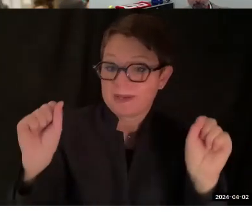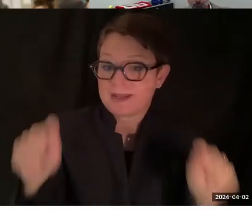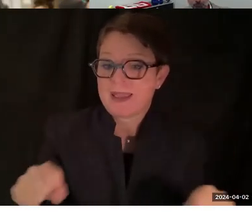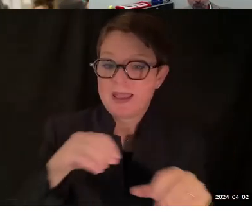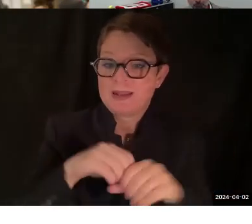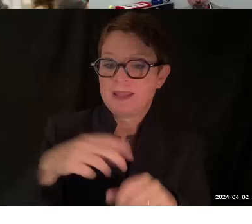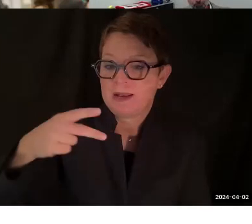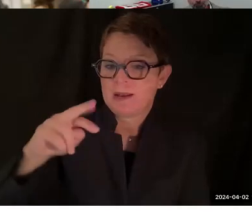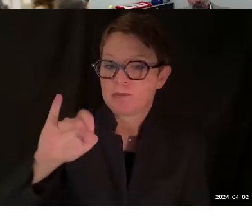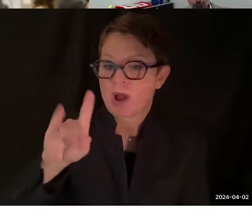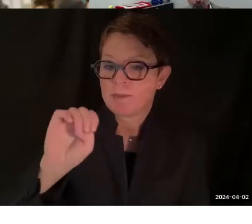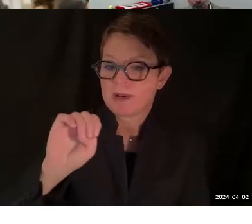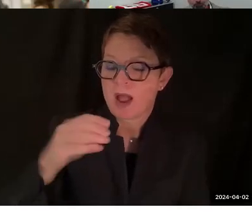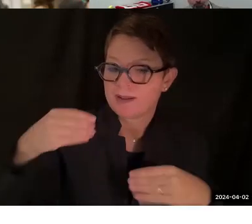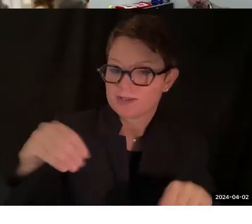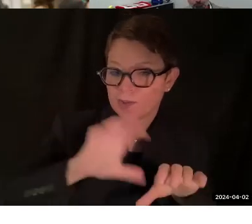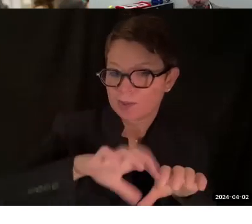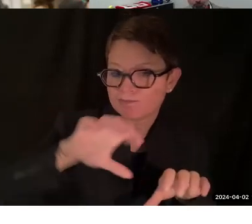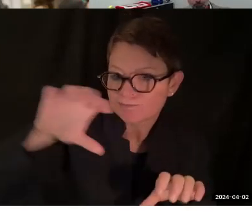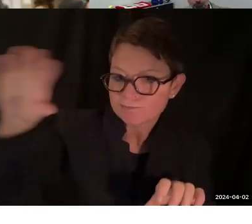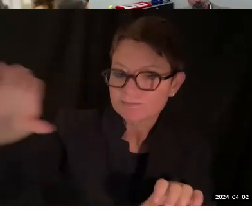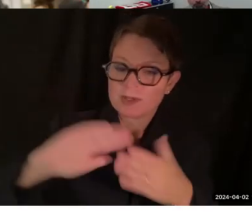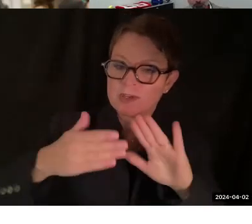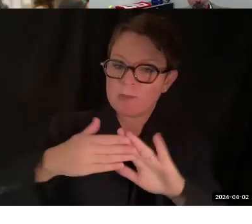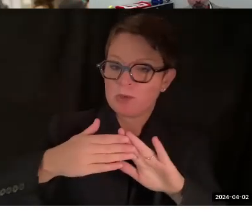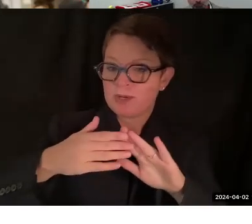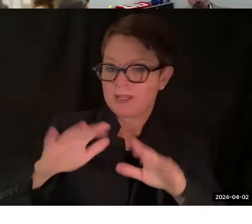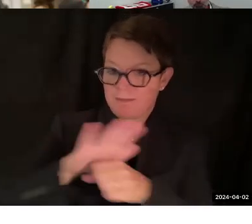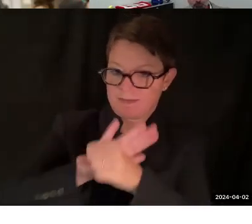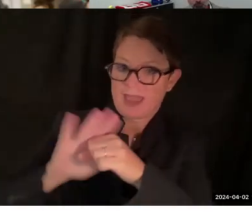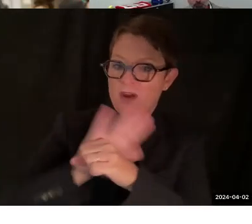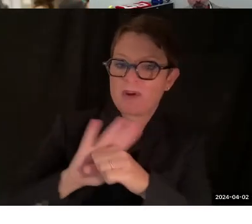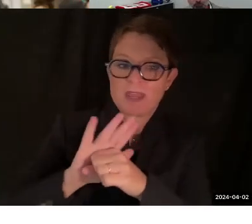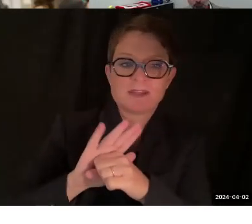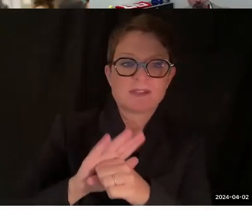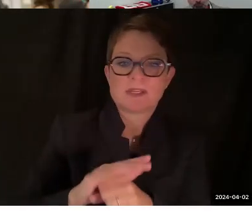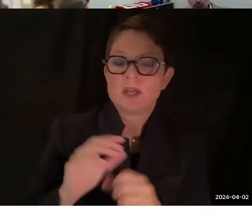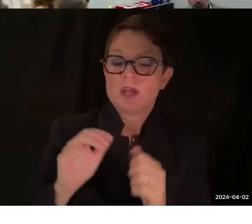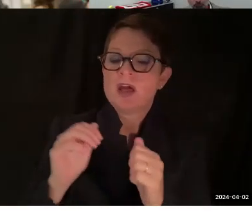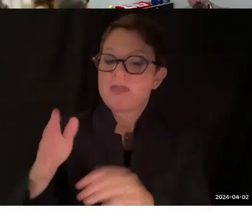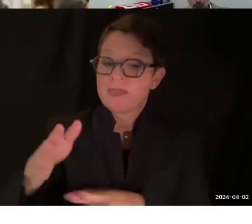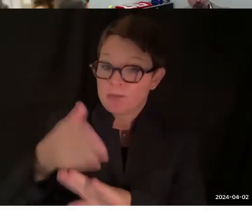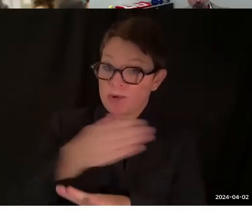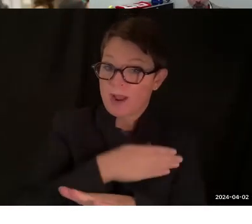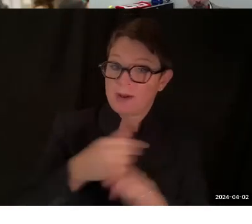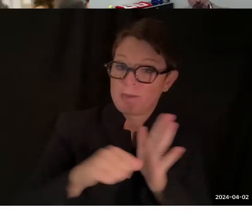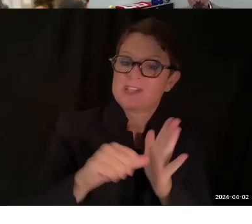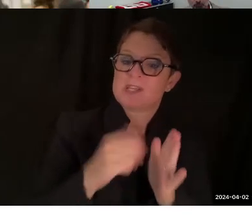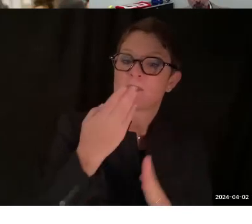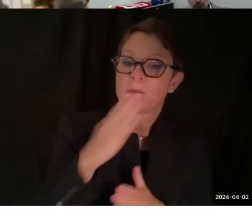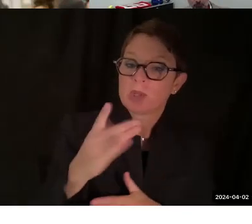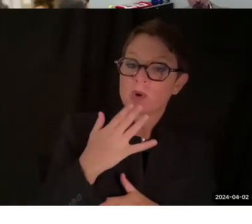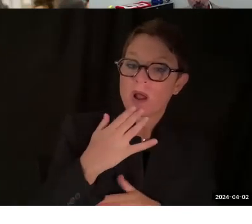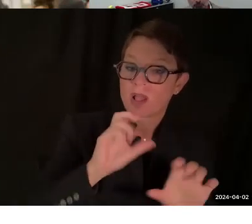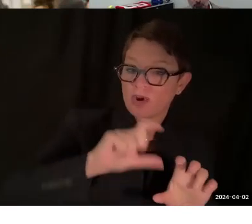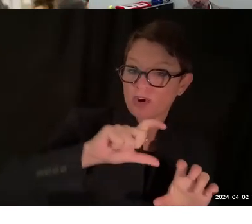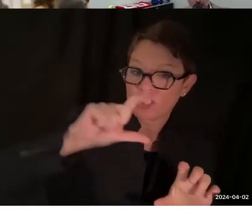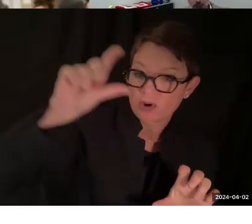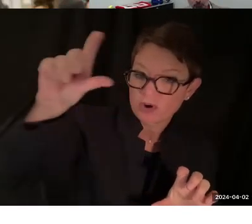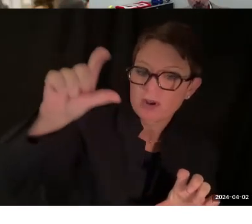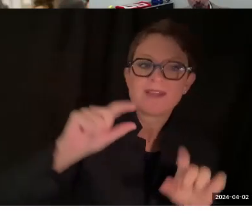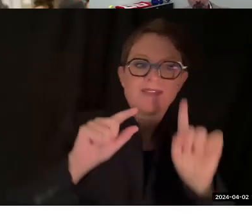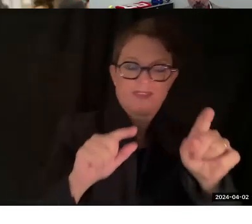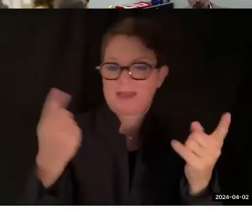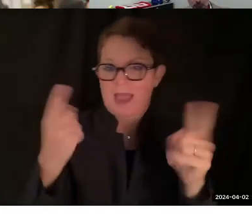the promenade and in these community activation areas that I mentioned in blue on the prior page. Some of the thoughts that